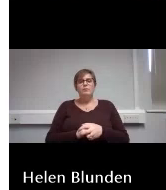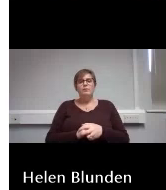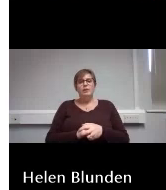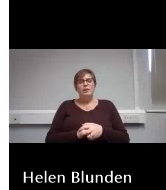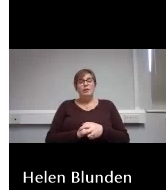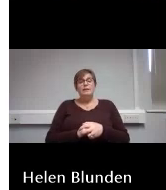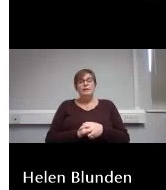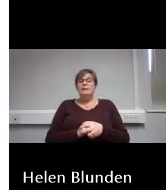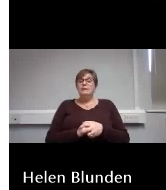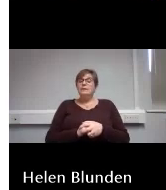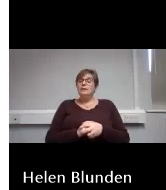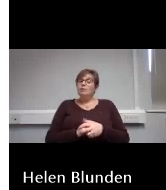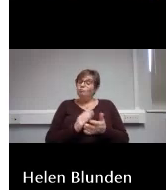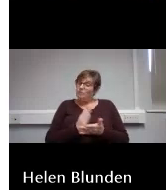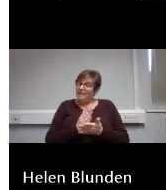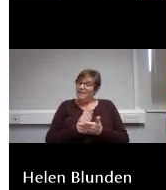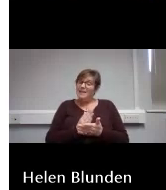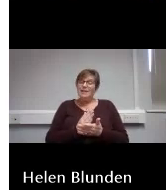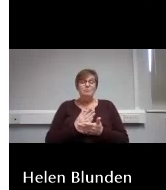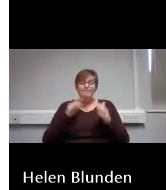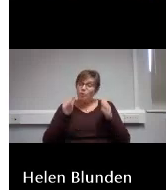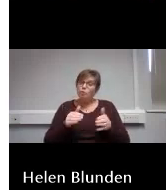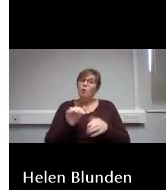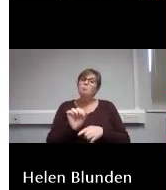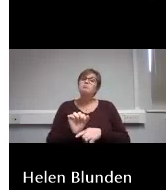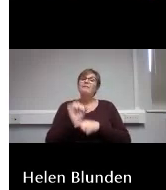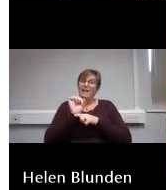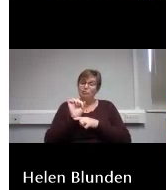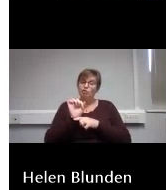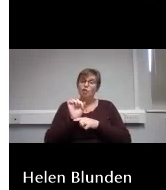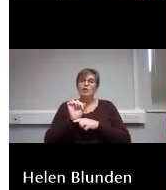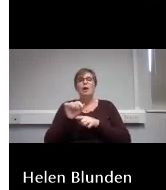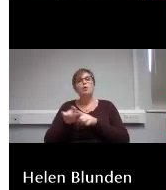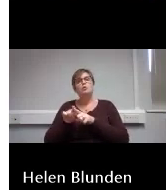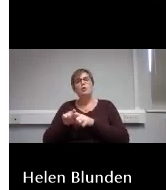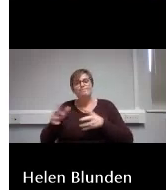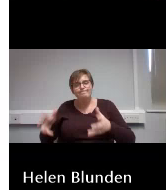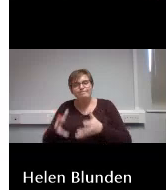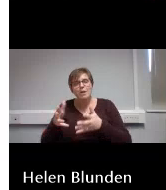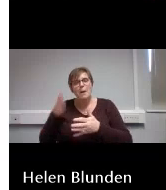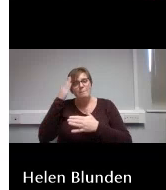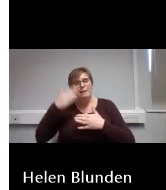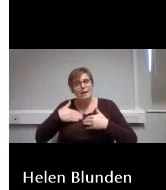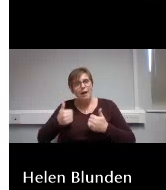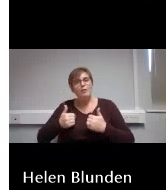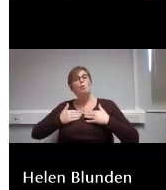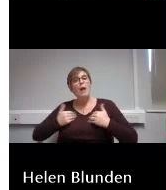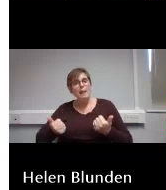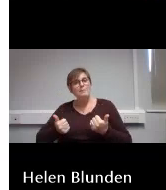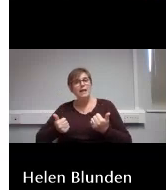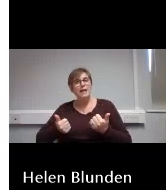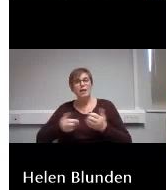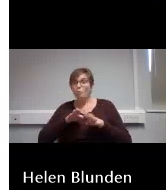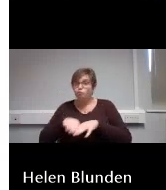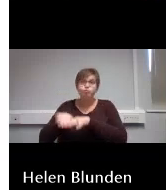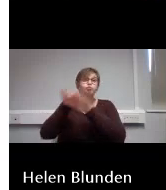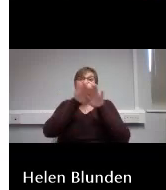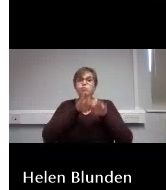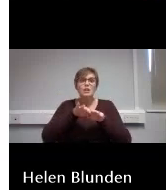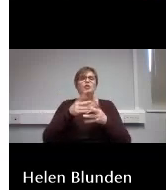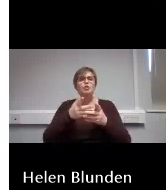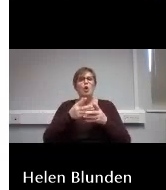the emphasis is placed on prevention and also the promotion of mental health and well-being across the continuum